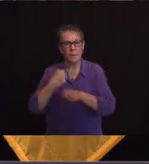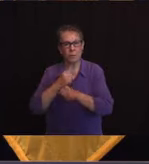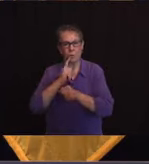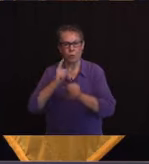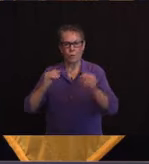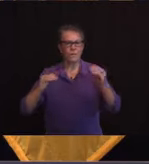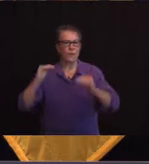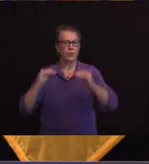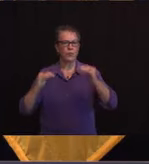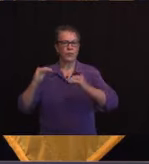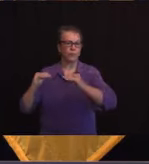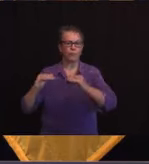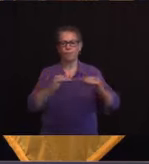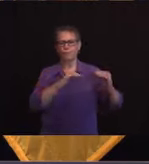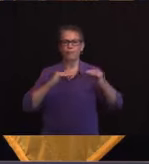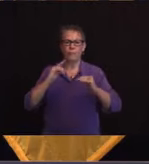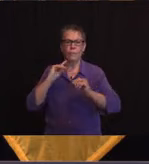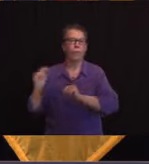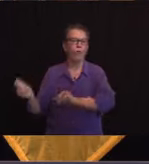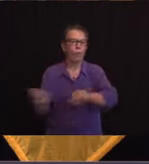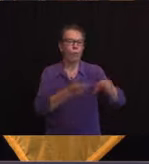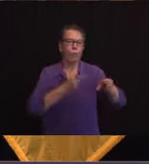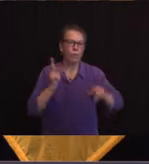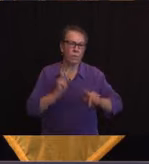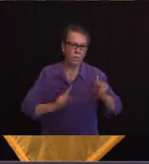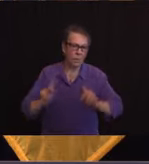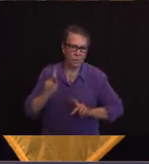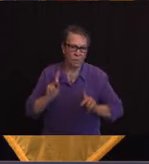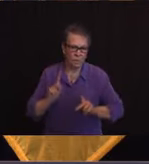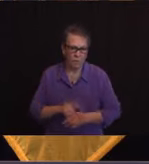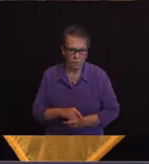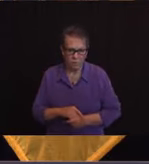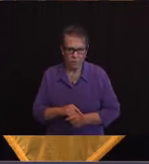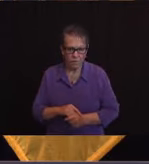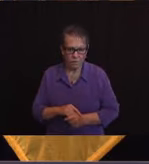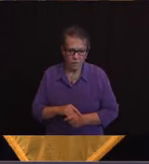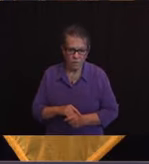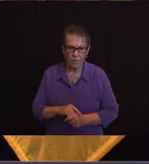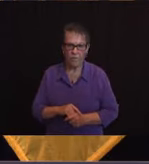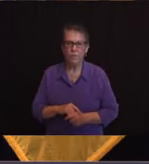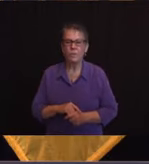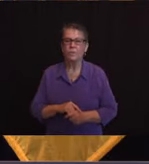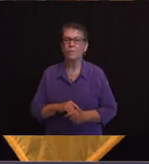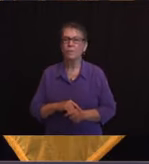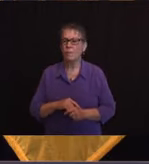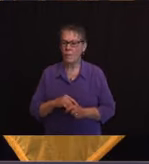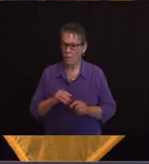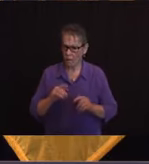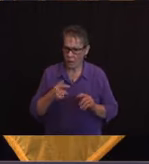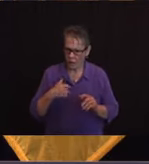is inviolate. That is happening, and we will redress that as a result of what we're doing.